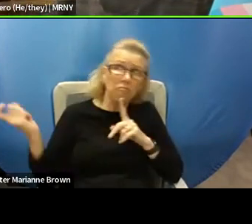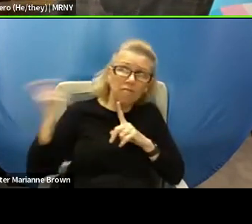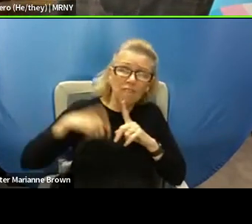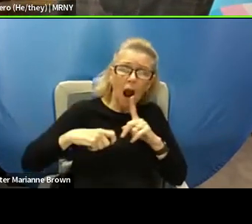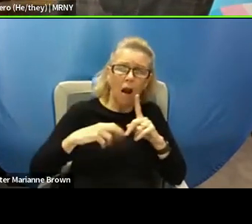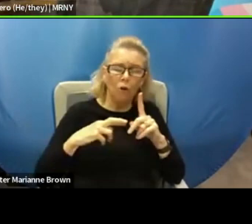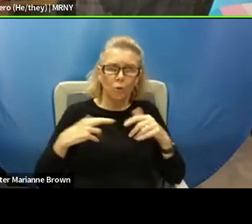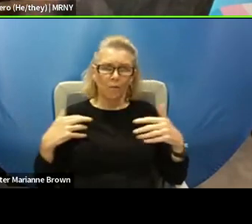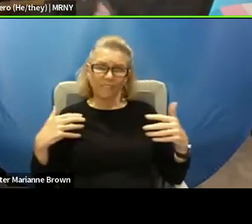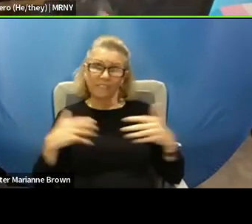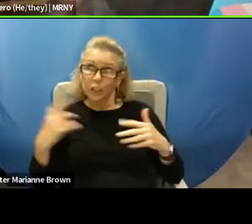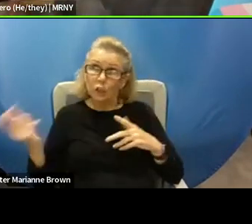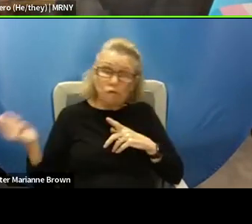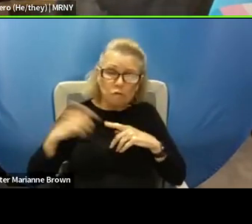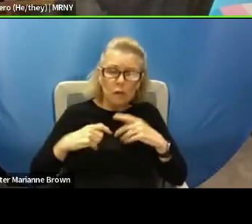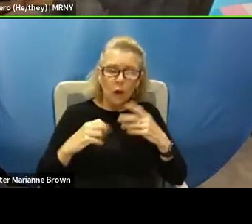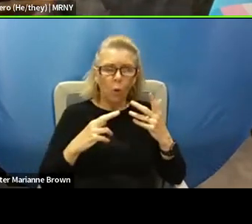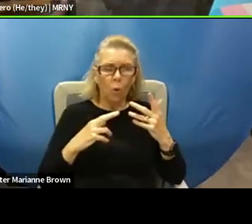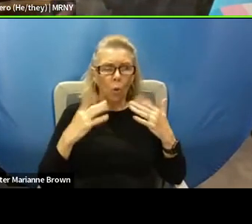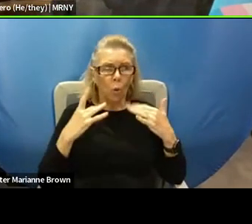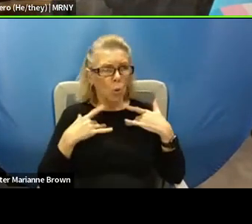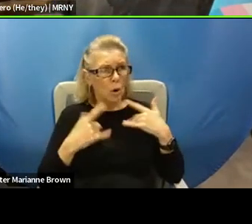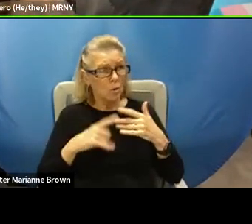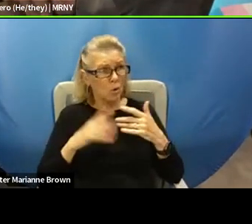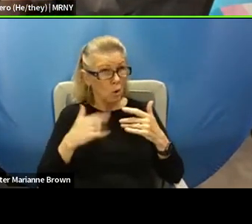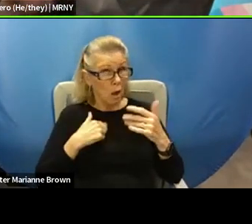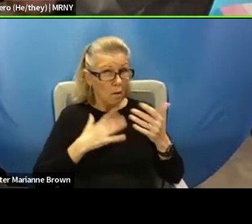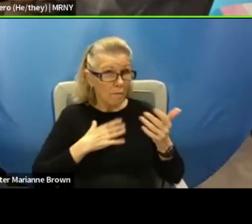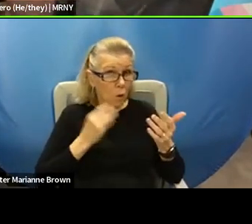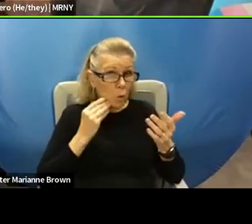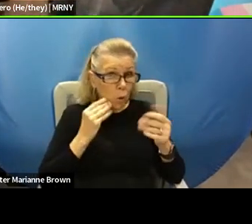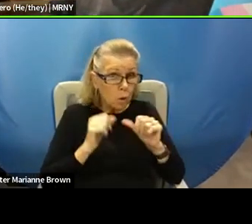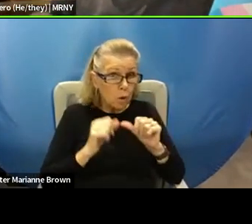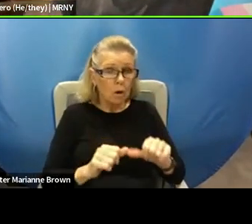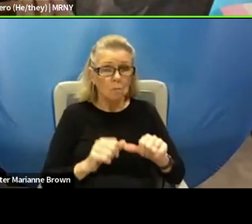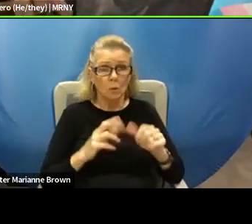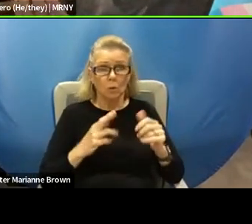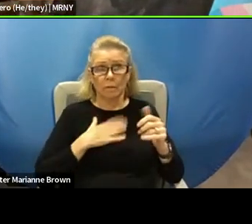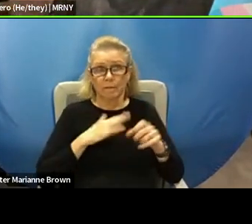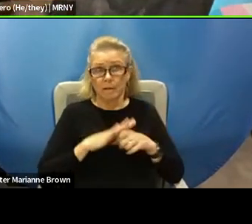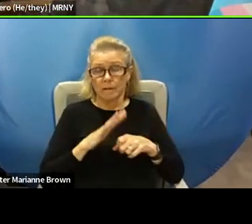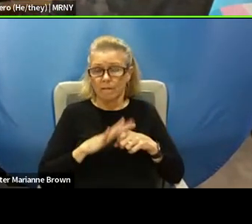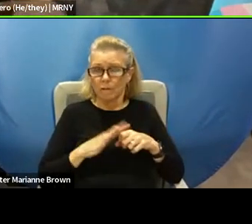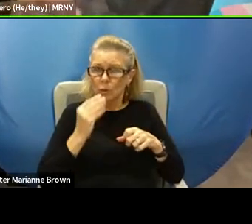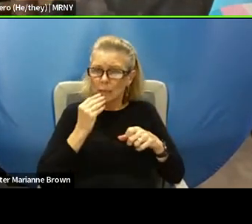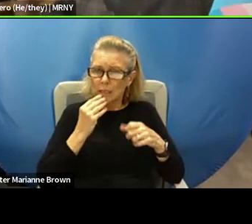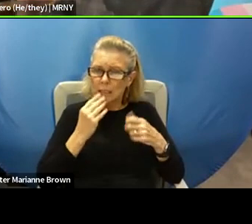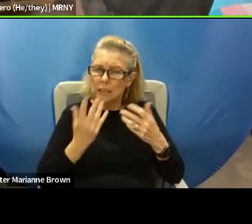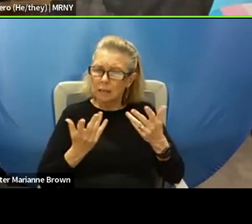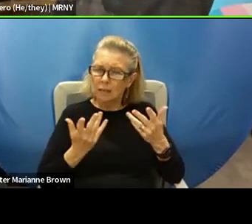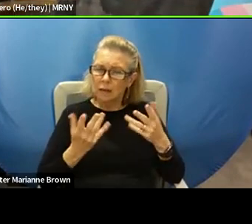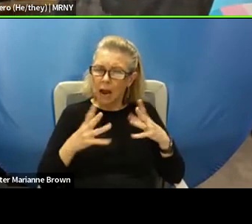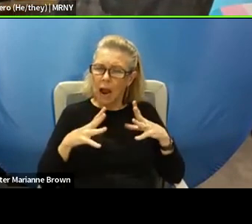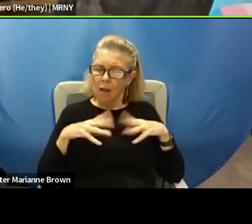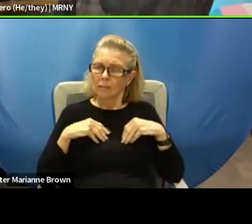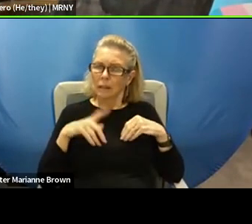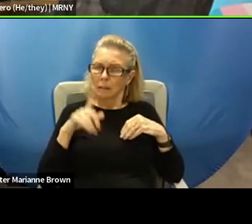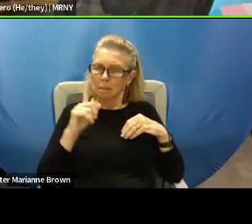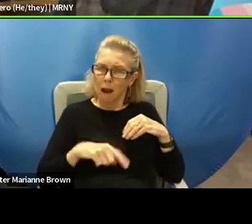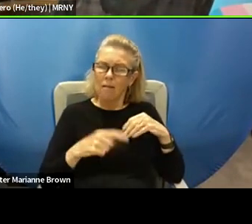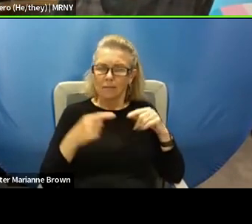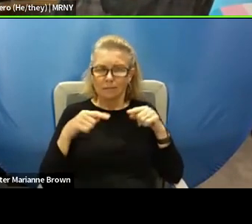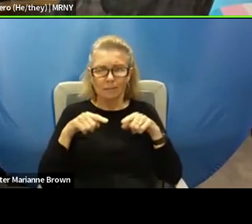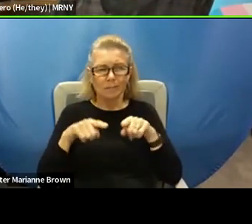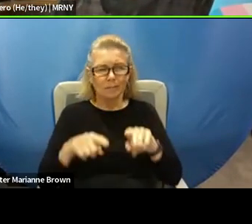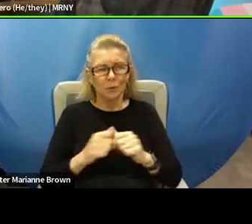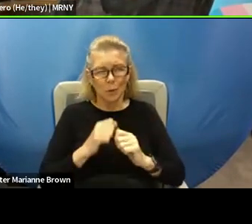going to be able to continue to have a home or to eat or anything. Like, yeah, that acceptance needs to have protections, have to have real teeth. And